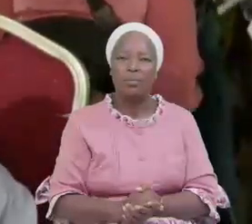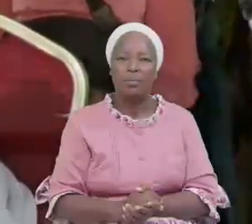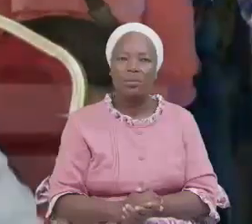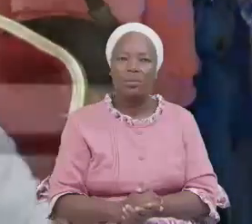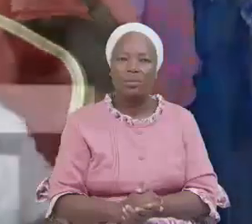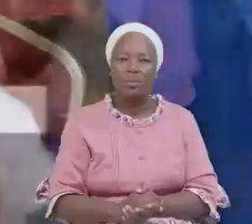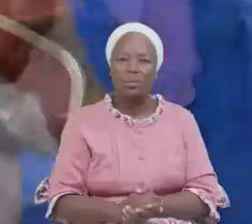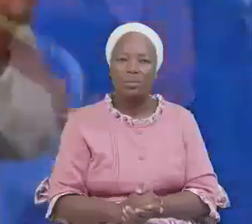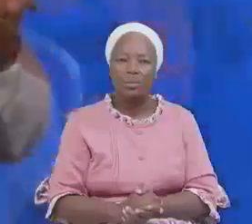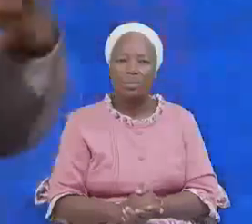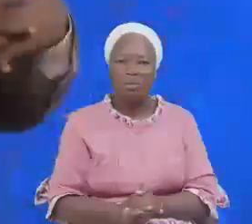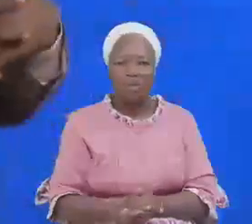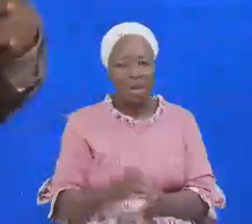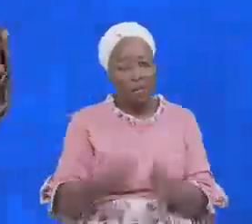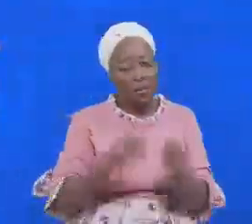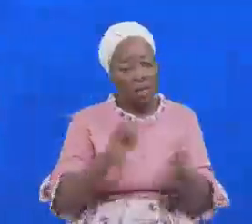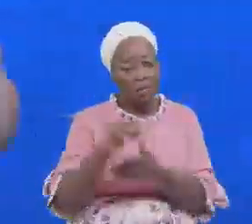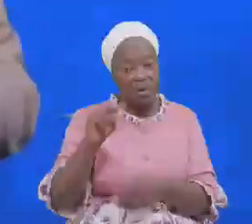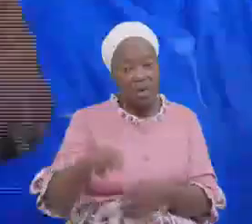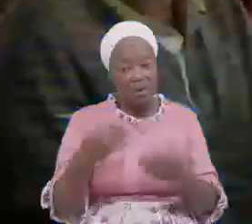Everything you need tonight is